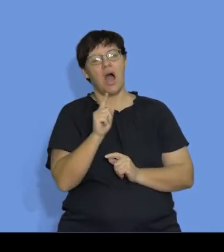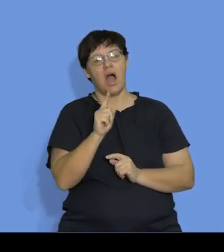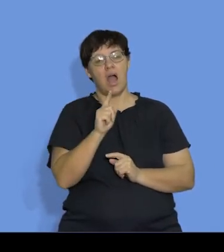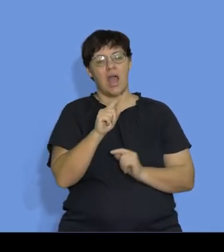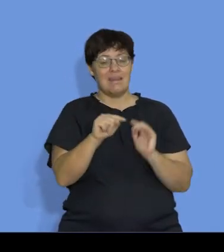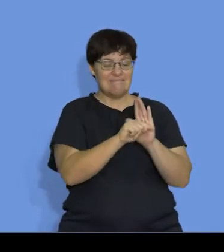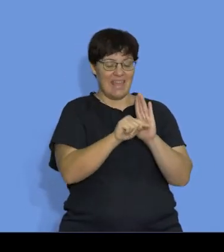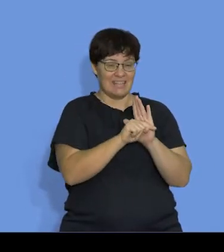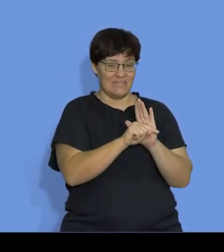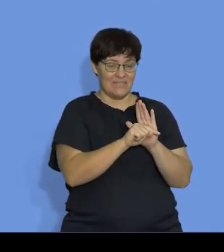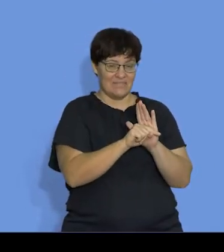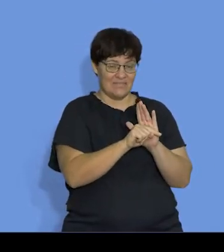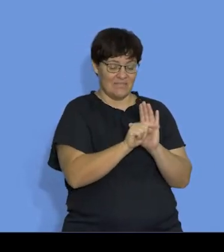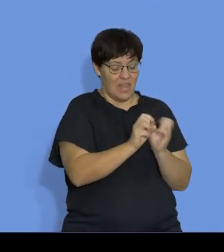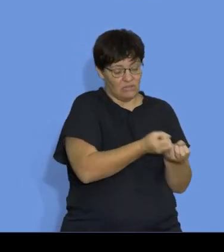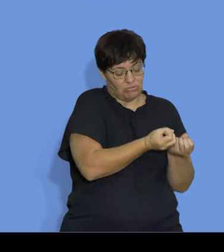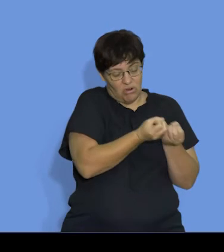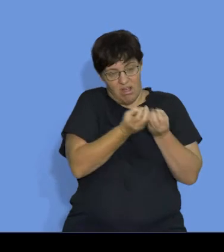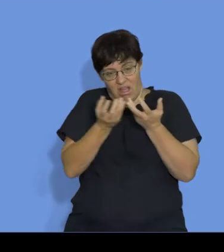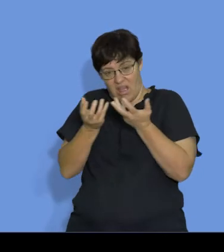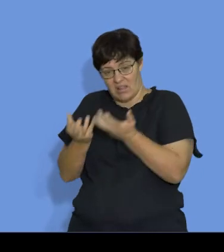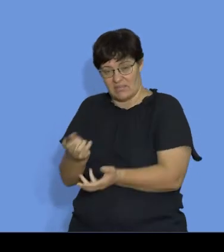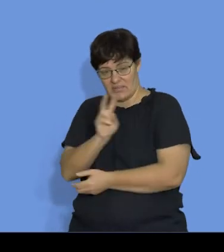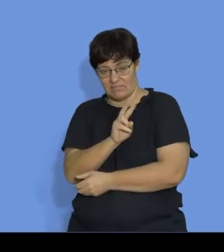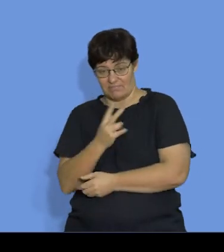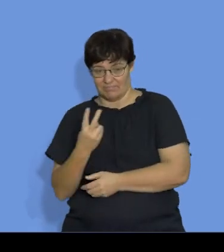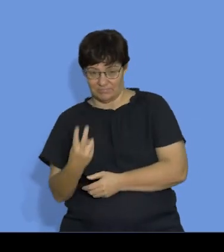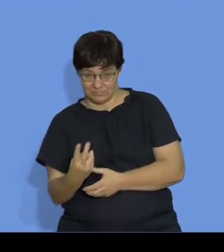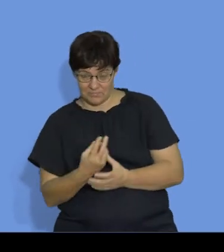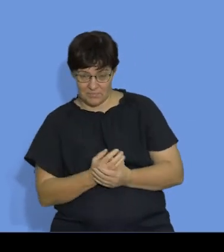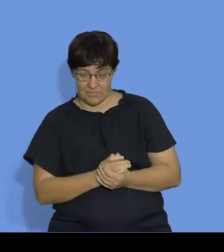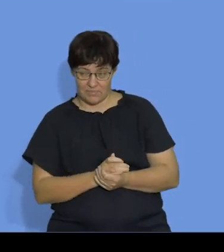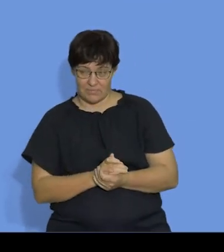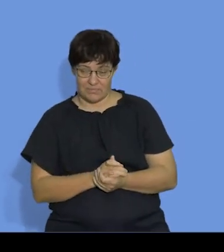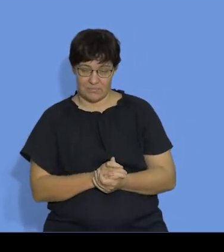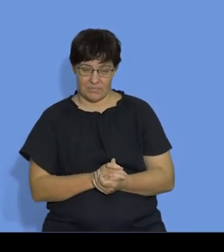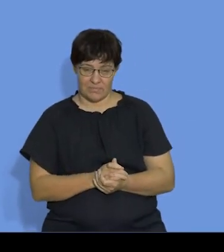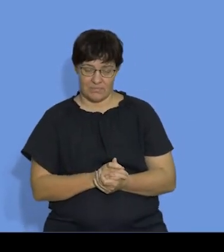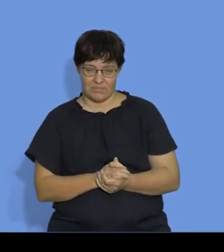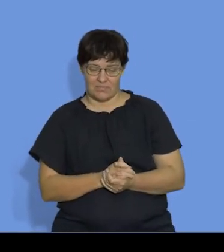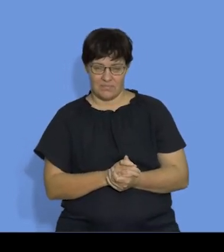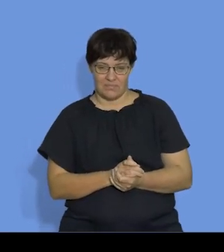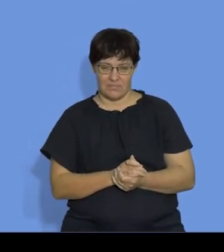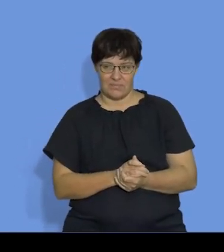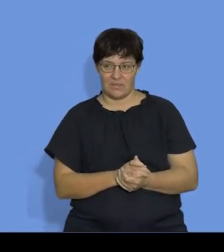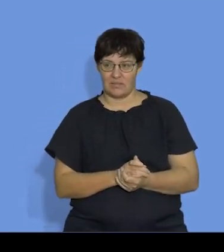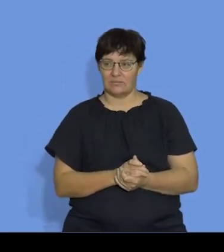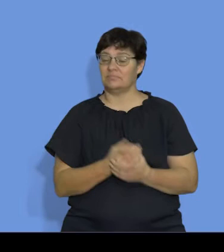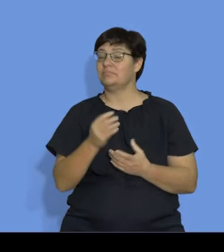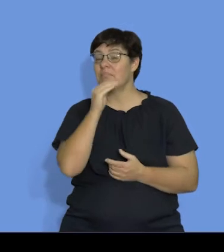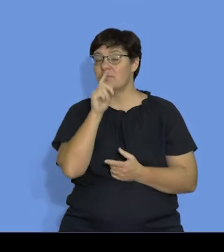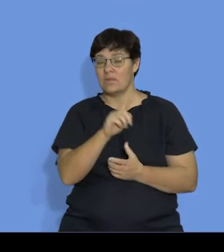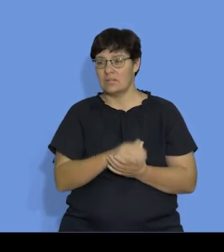transfer. Right. Okay. Let's think of it in terms of electron transfer or transfer of electron, which has to do